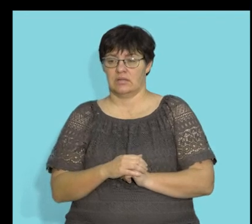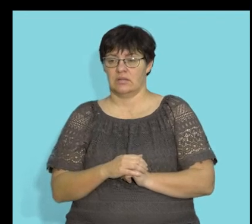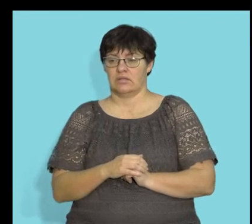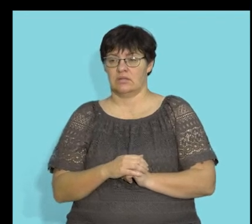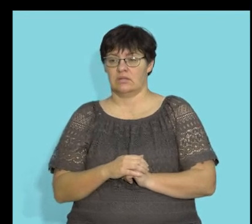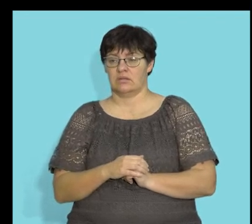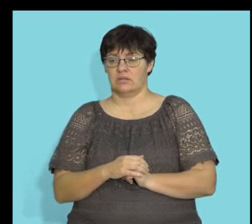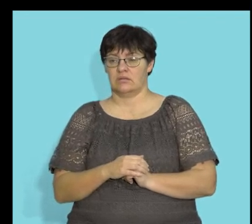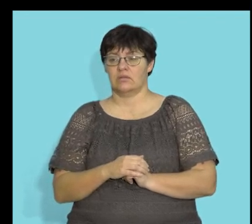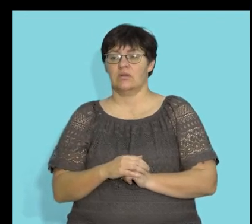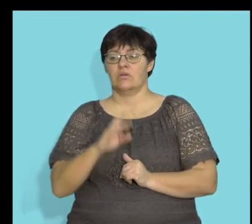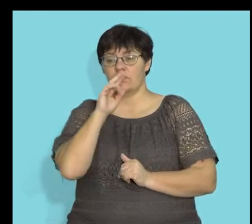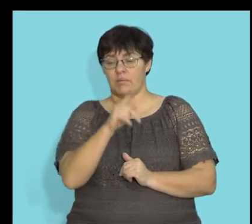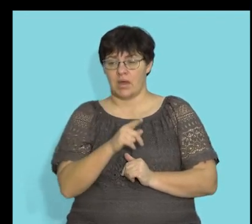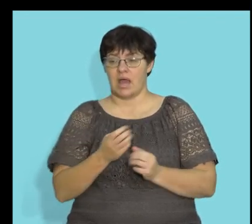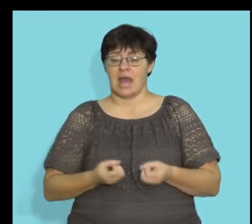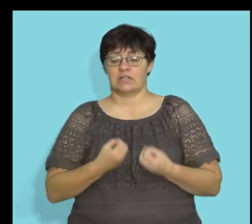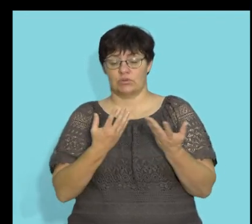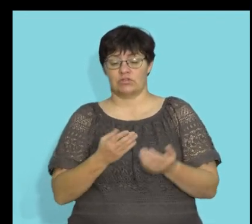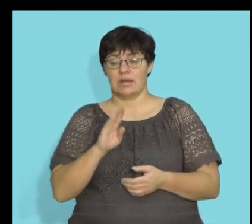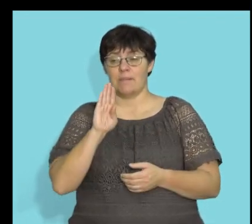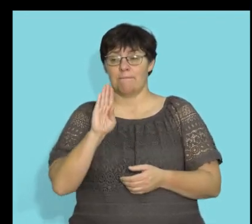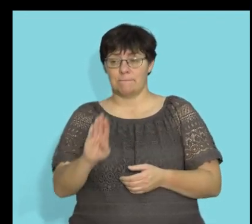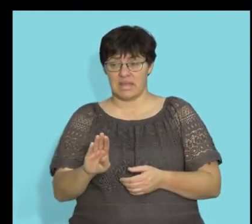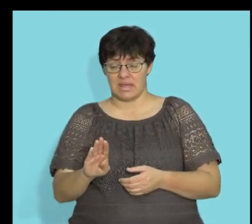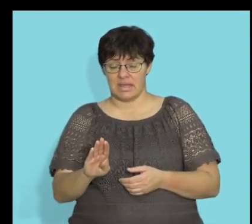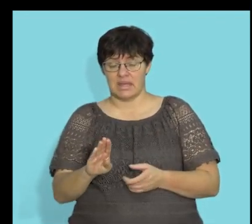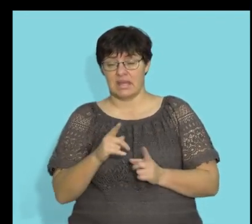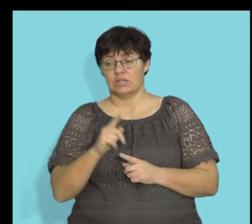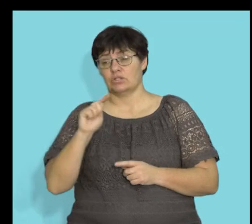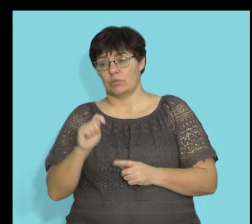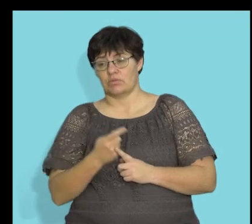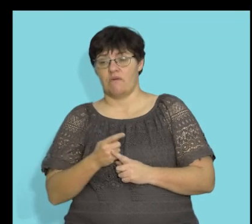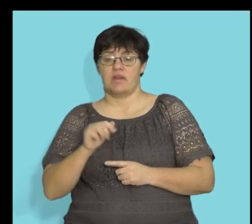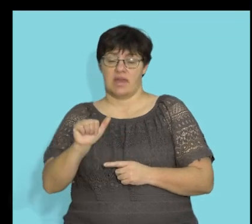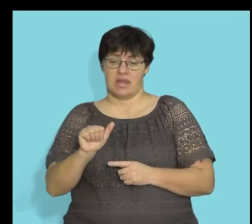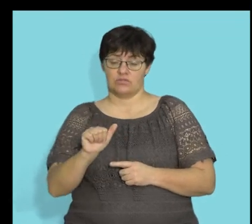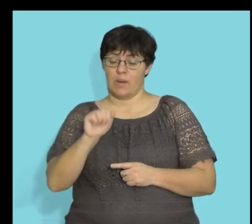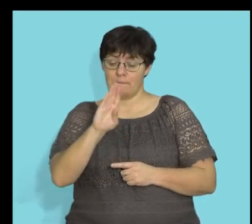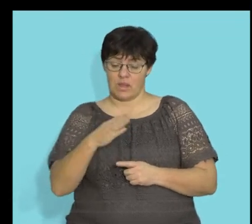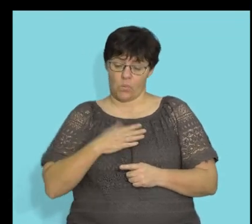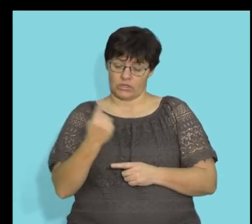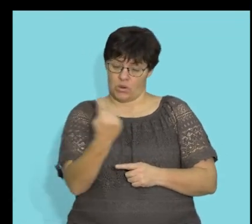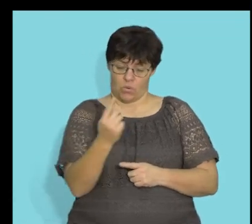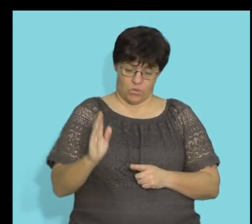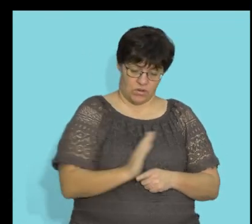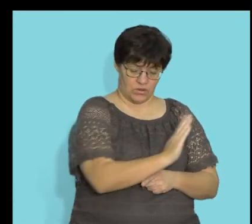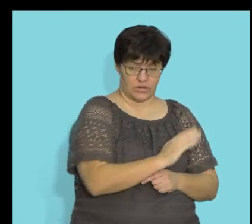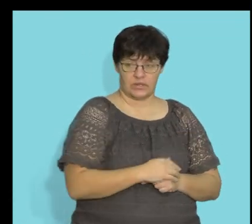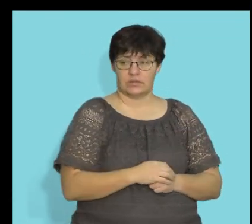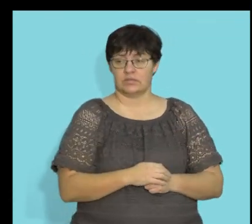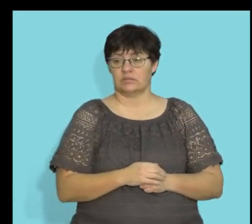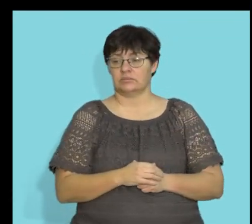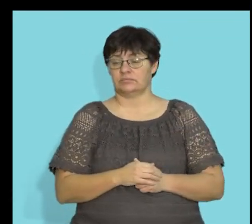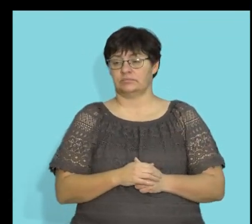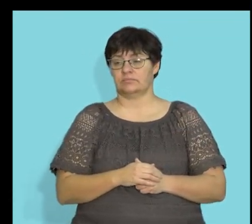2b. Again, guys, remember I'm expressing b in terms of a, so I want this guy by itself. So